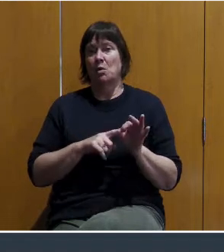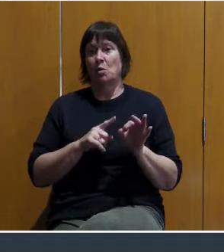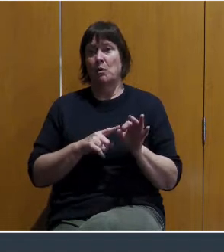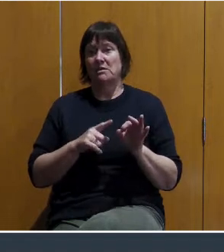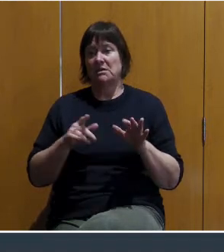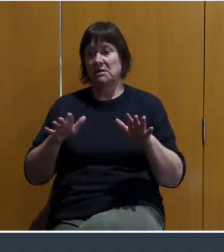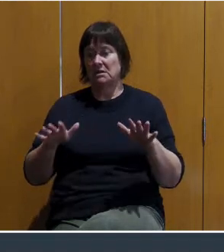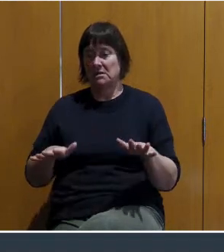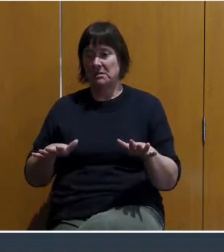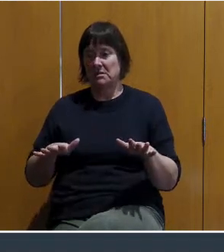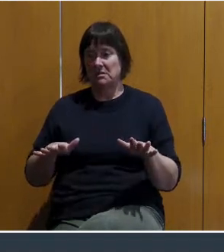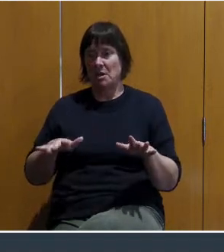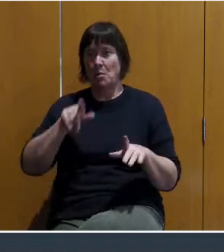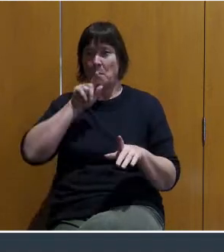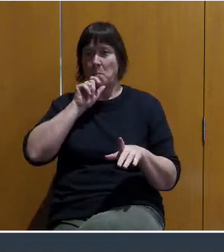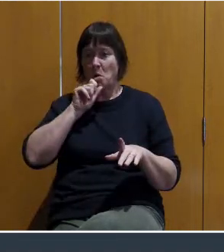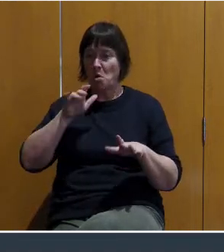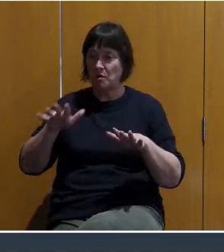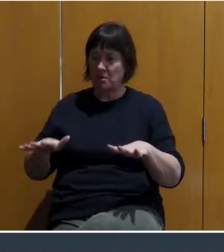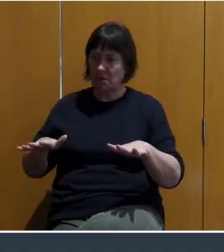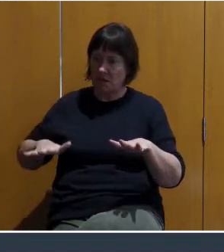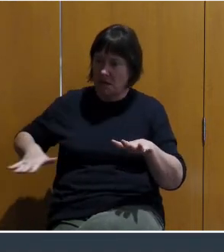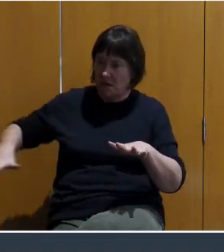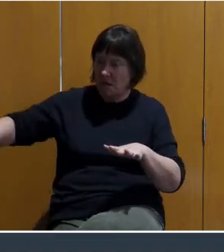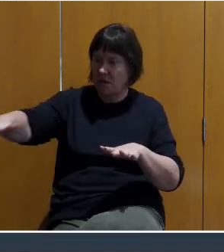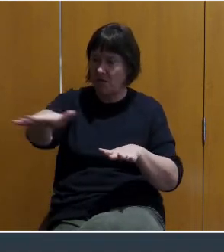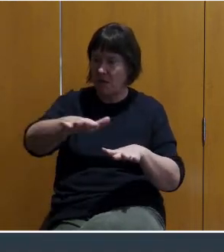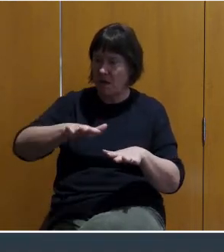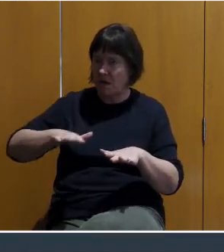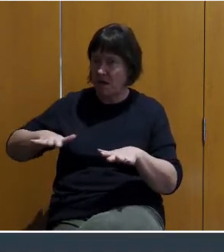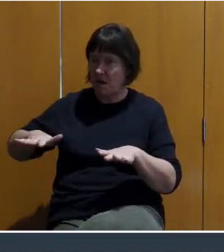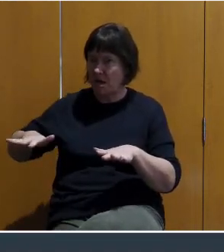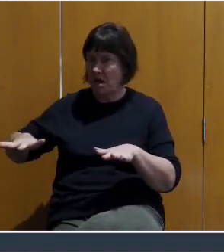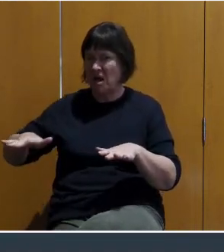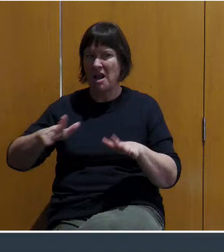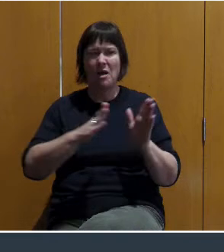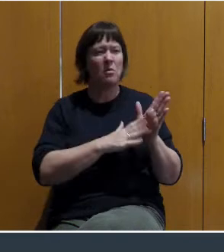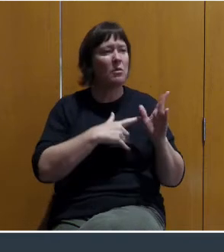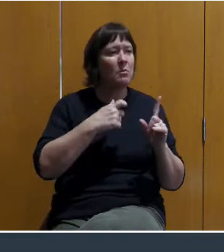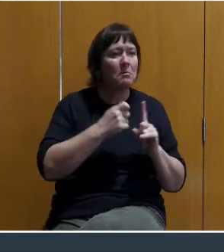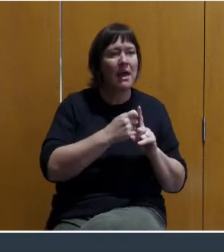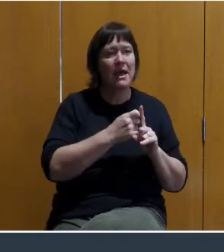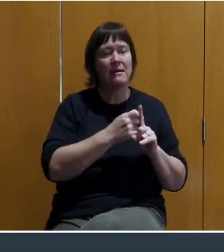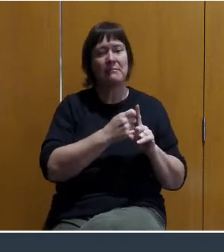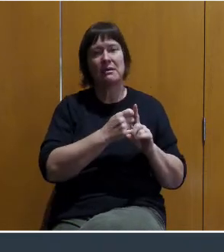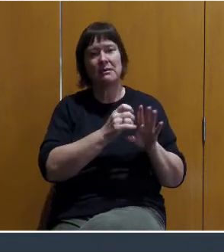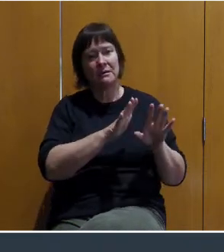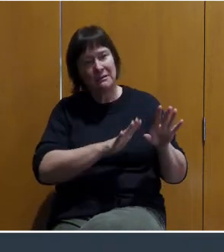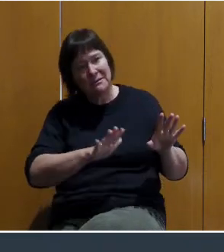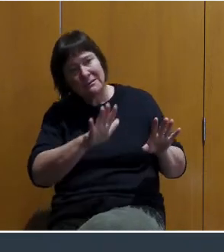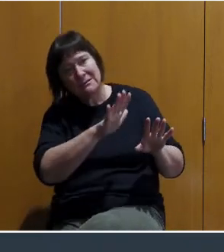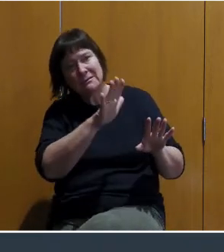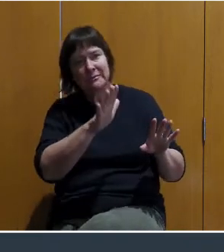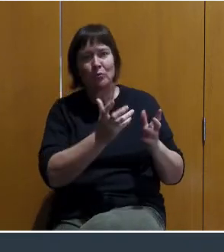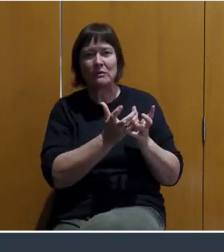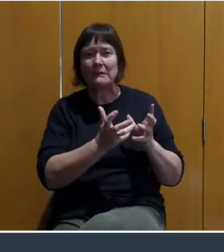the dotterels might occupy. We get maps with highlighted areas suggesting where they're nesting in this